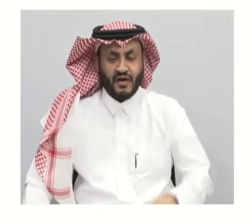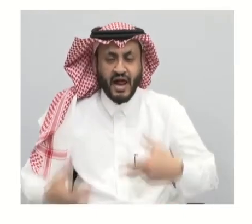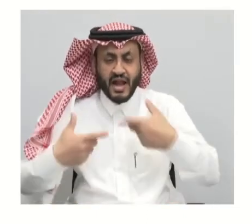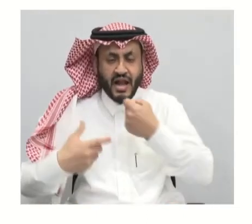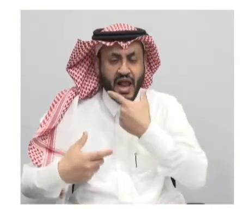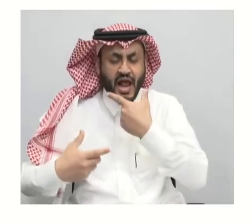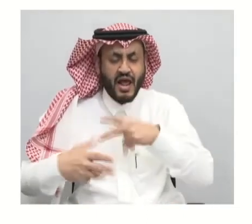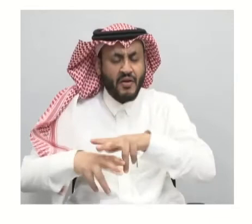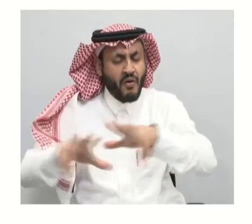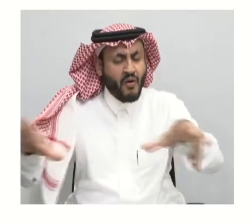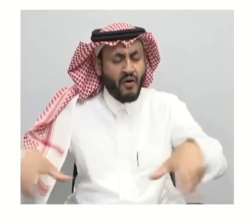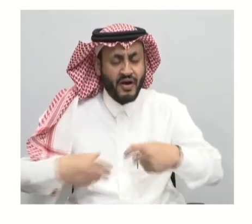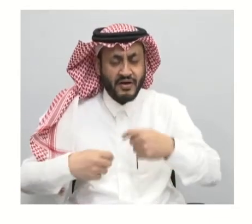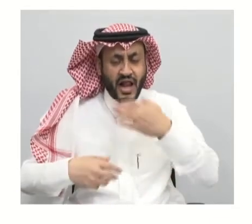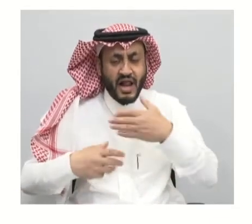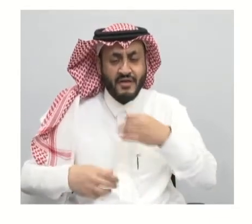everyone. Say, cheese.